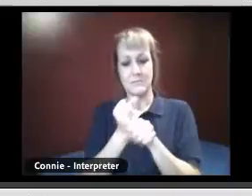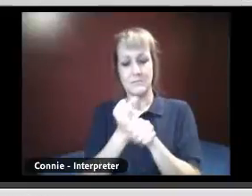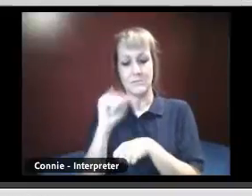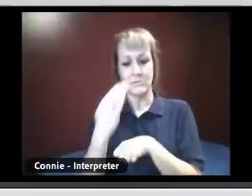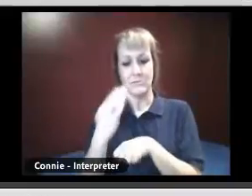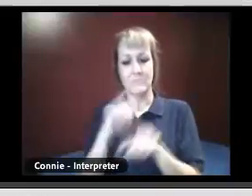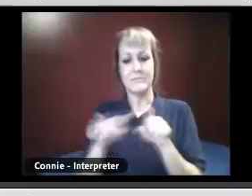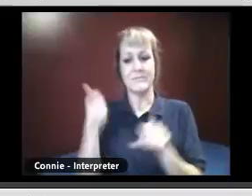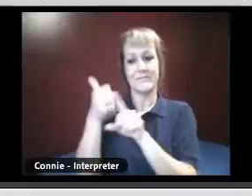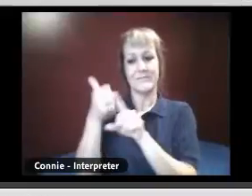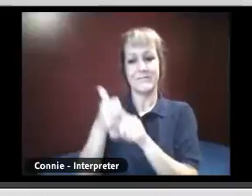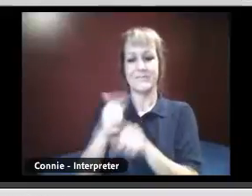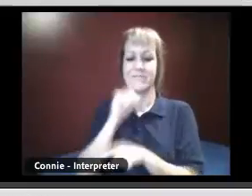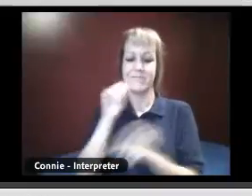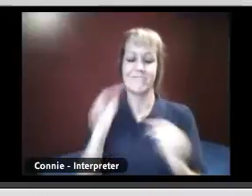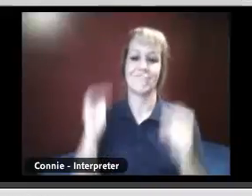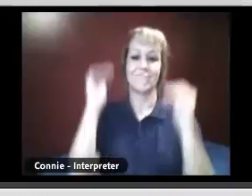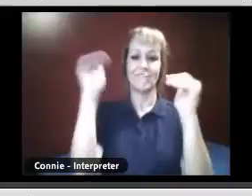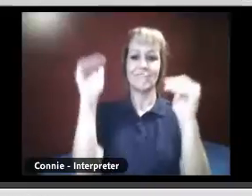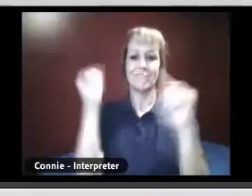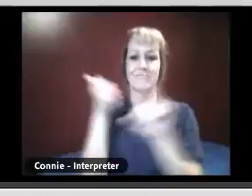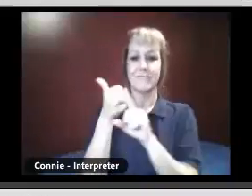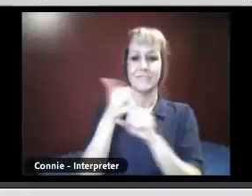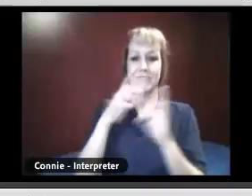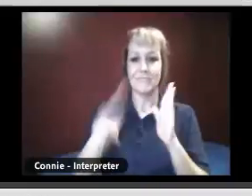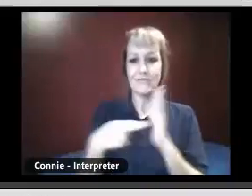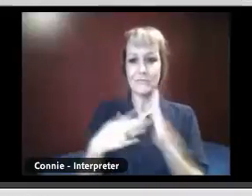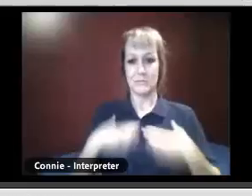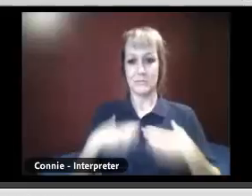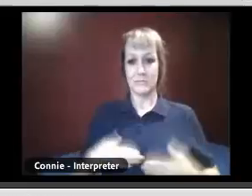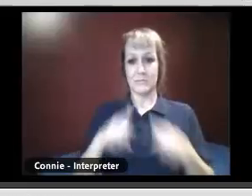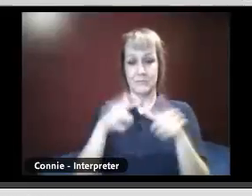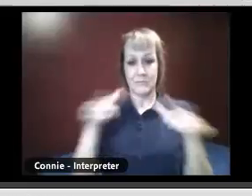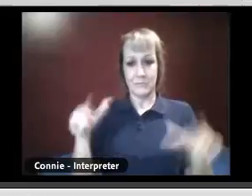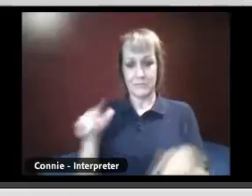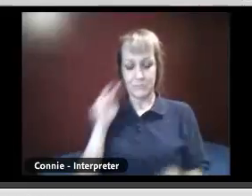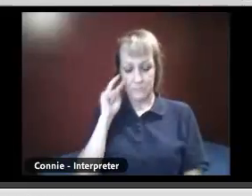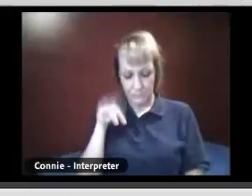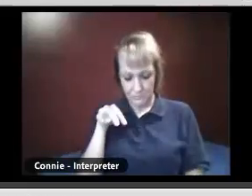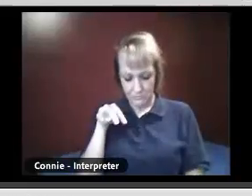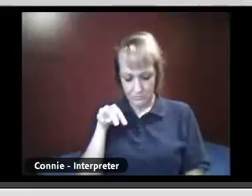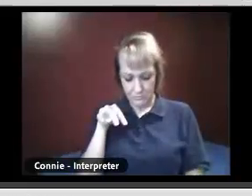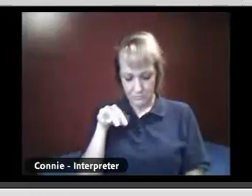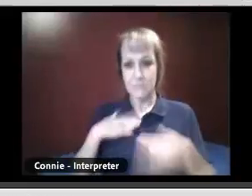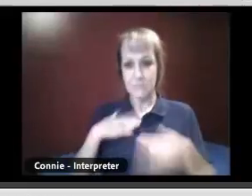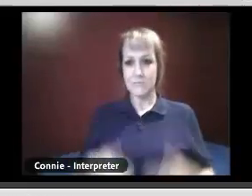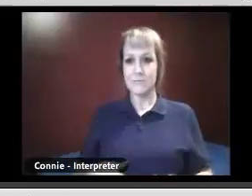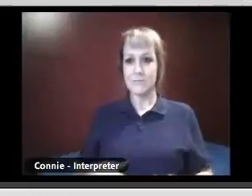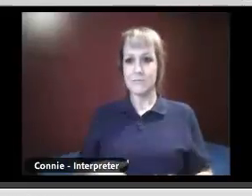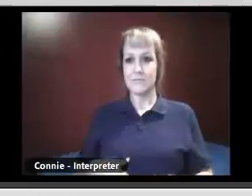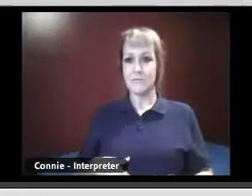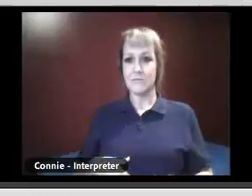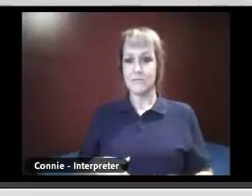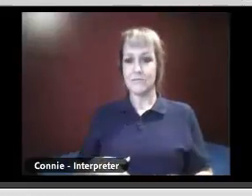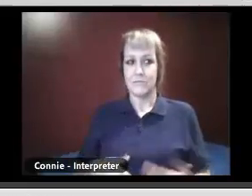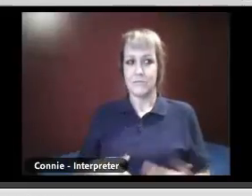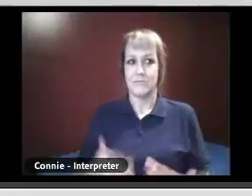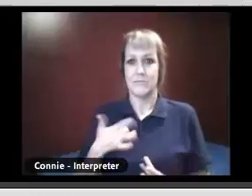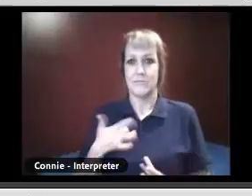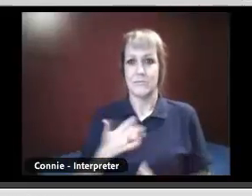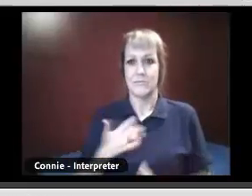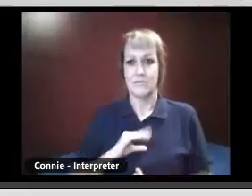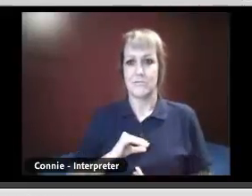into the role. Body language was down, eyes were down, his whole demeanor was just beat up. And